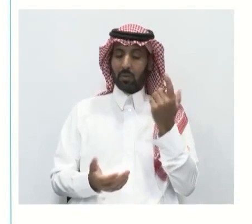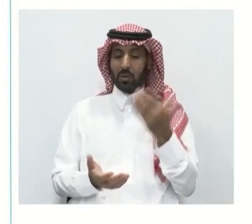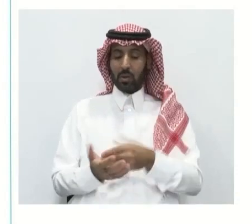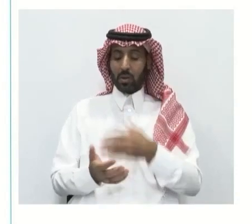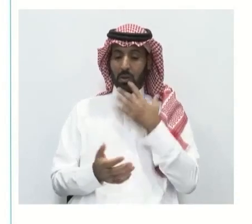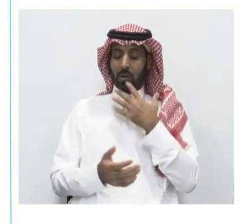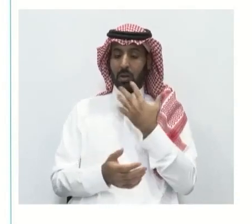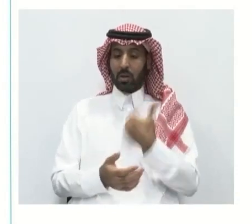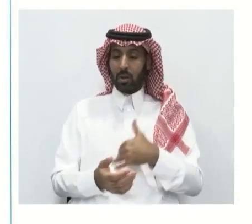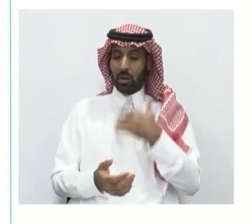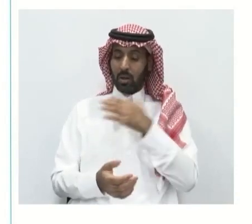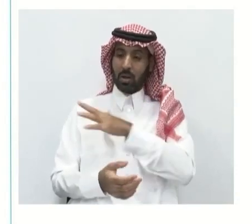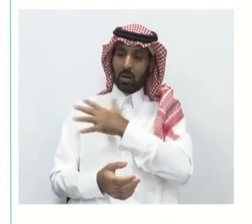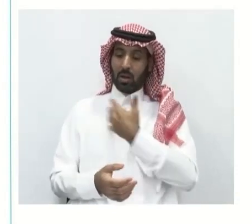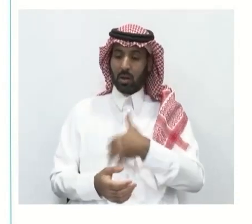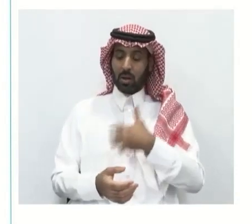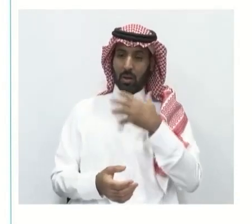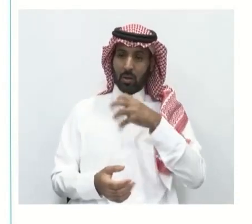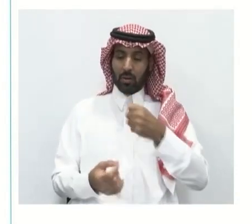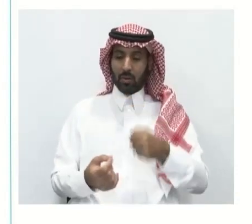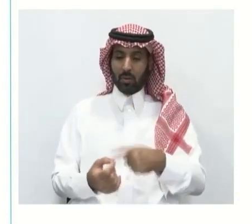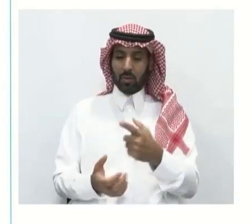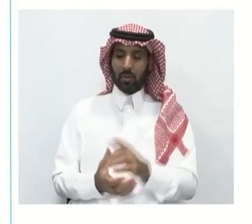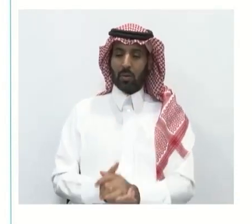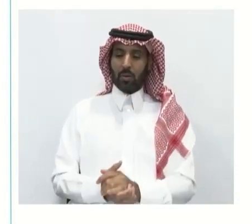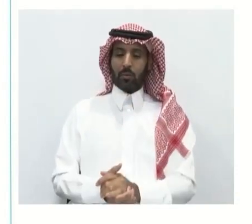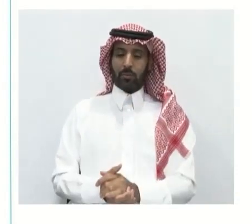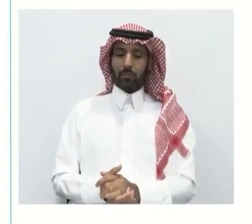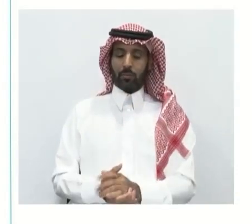touch quickly with the flat part